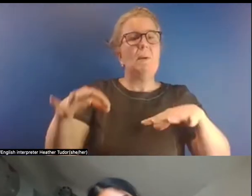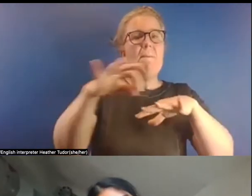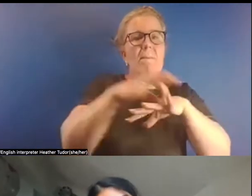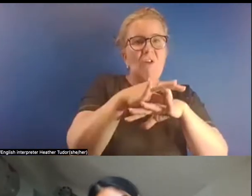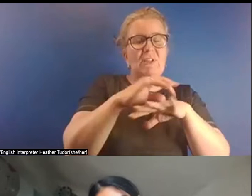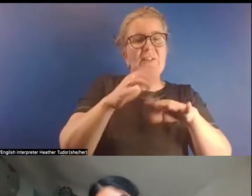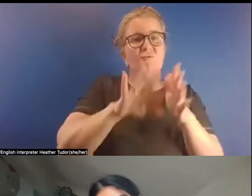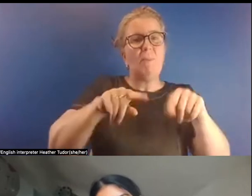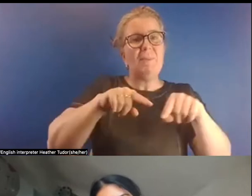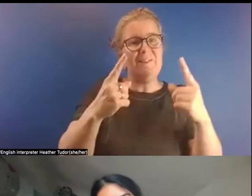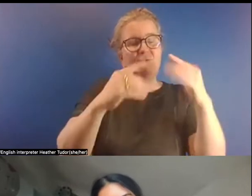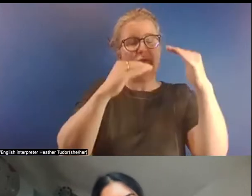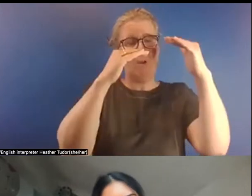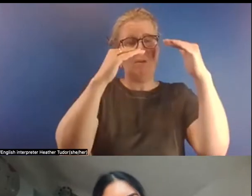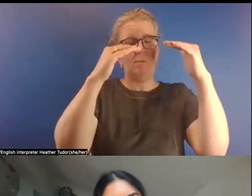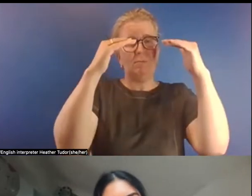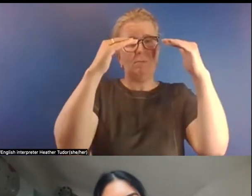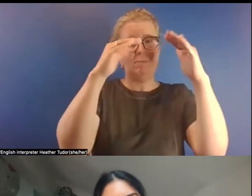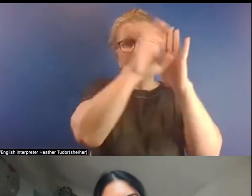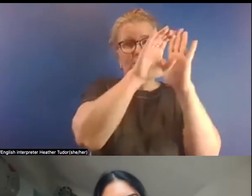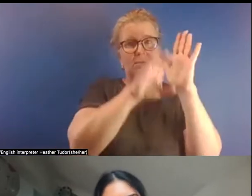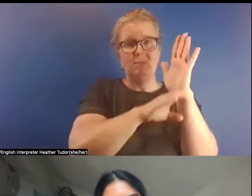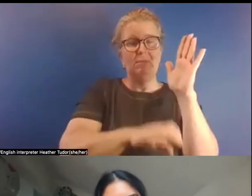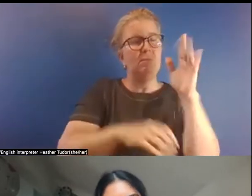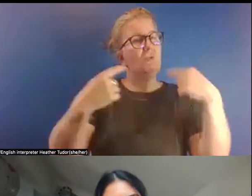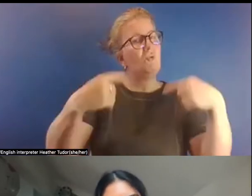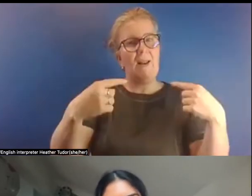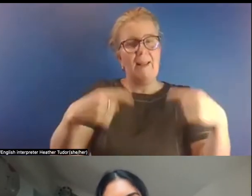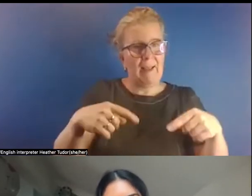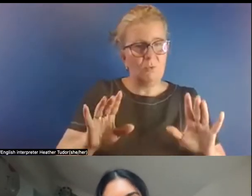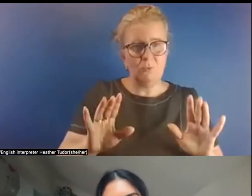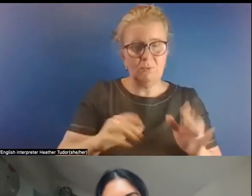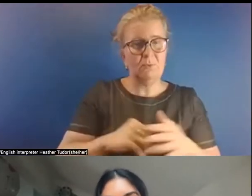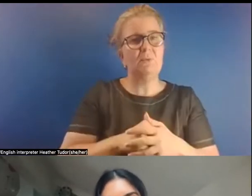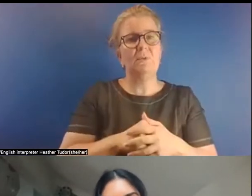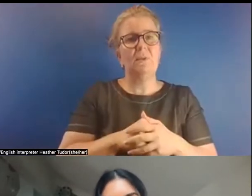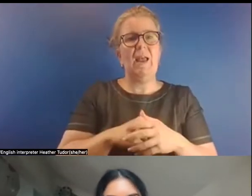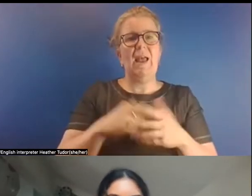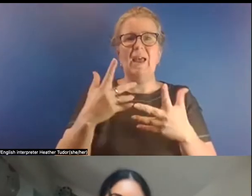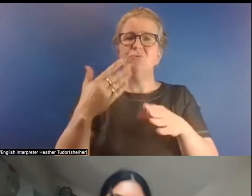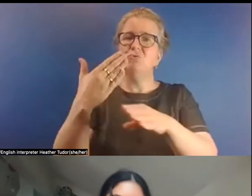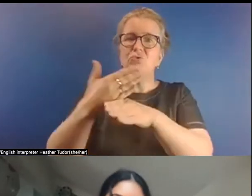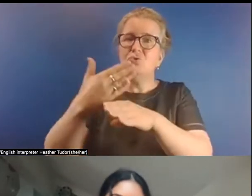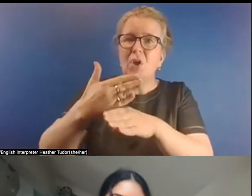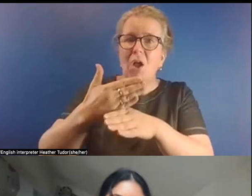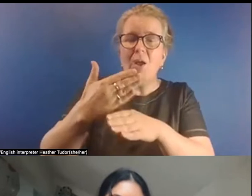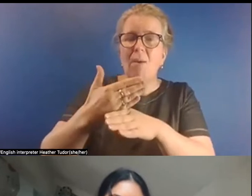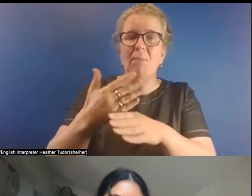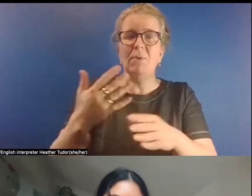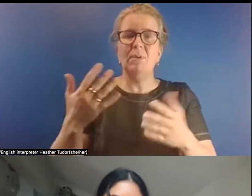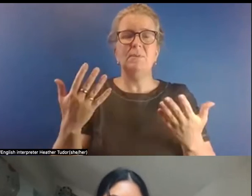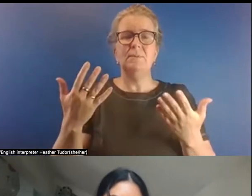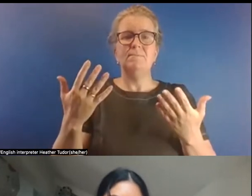it's an interesting correlation. And even in career as well, how we wouldn't get an option to say anything. We